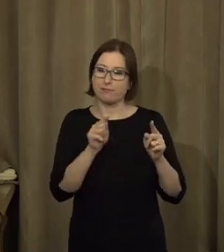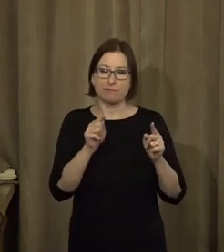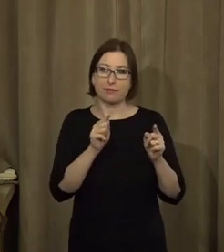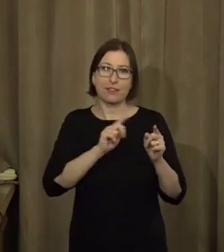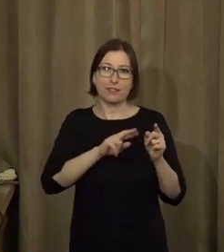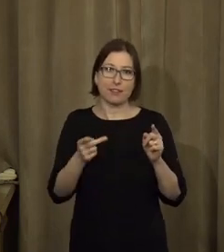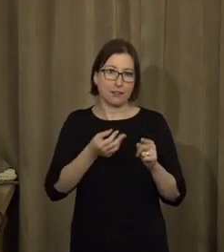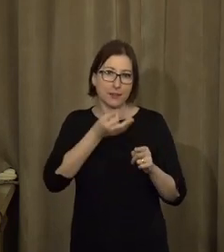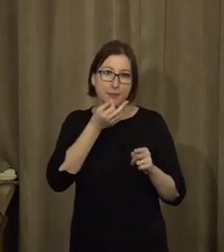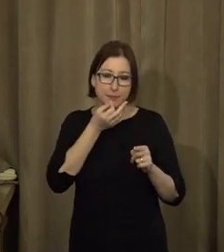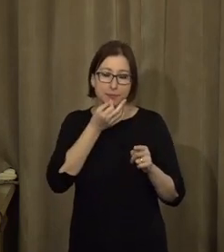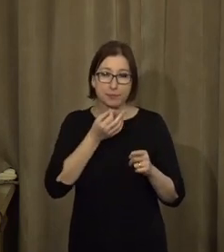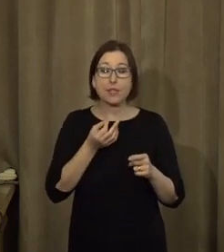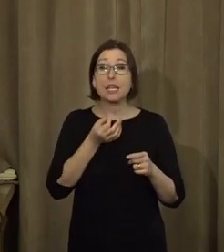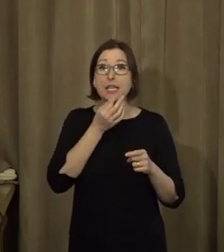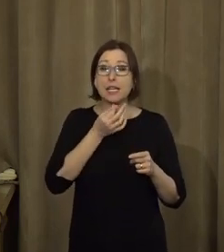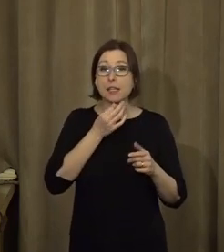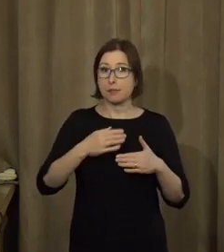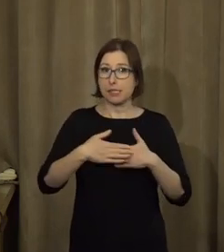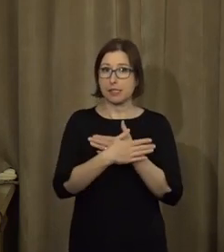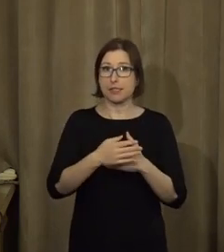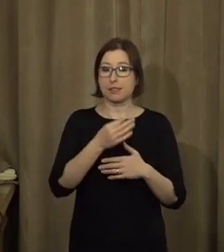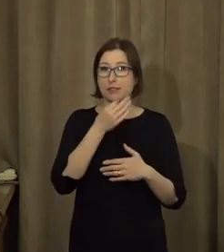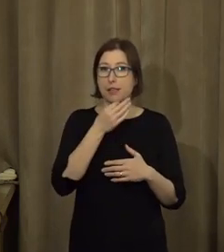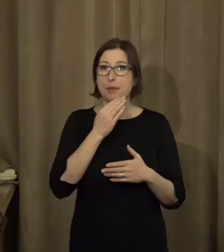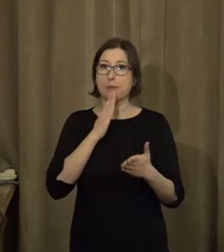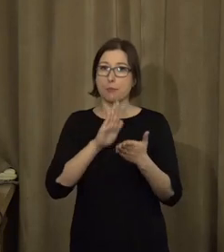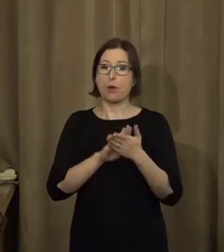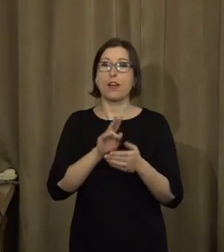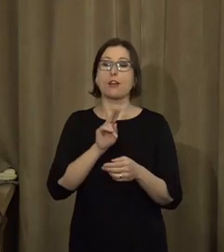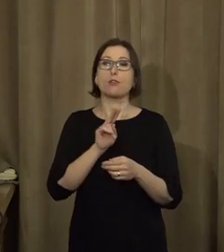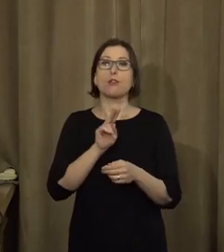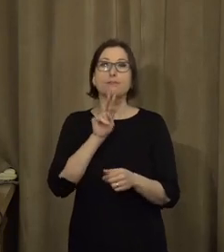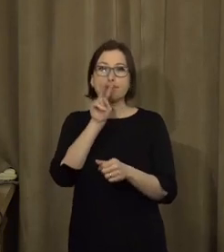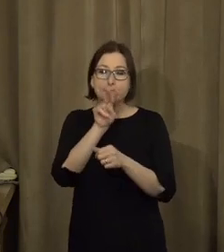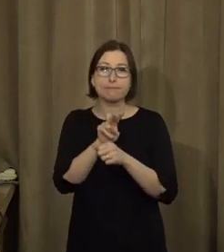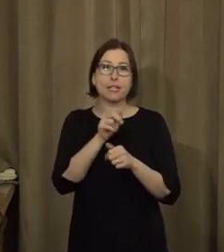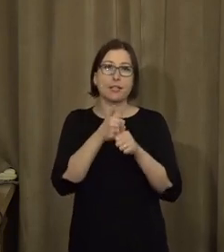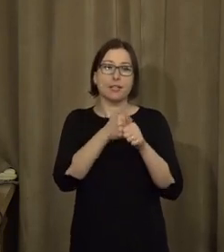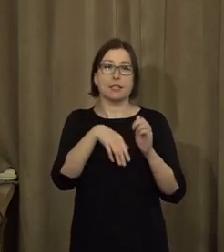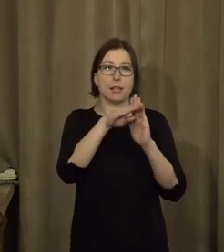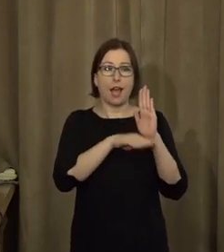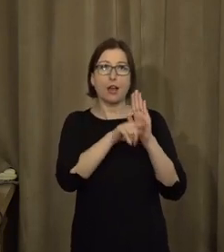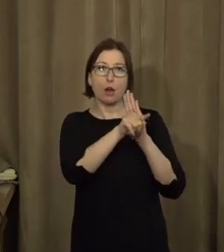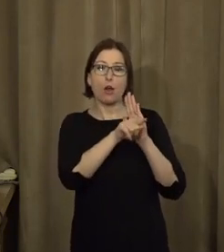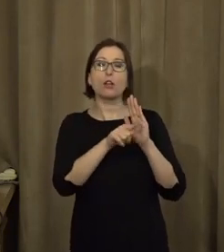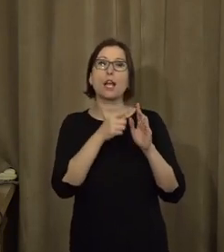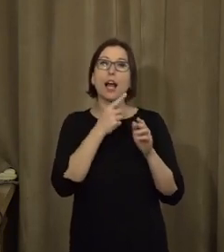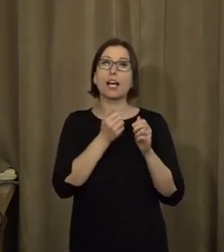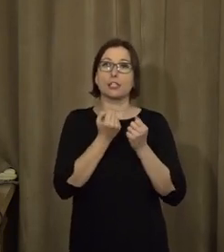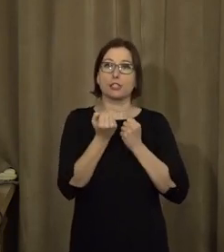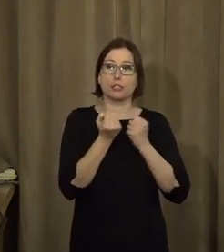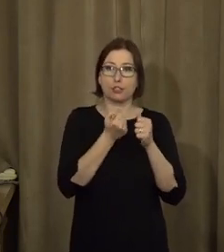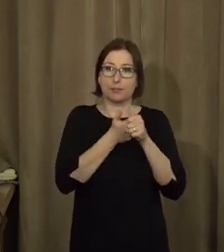According to if we could have been to follow the judicator, which is at the disposal, and in